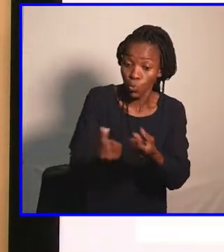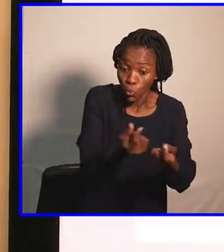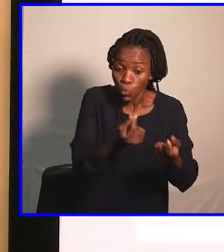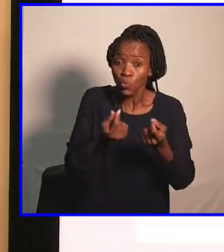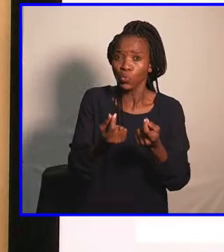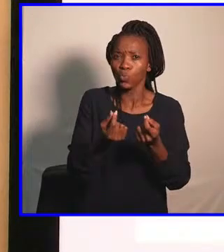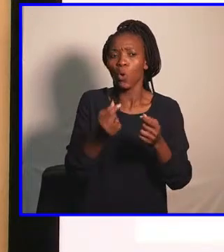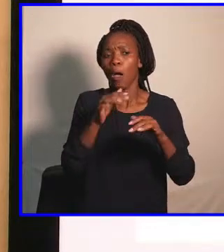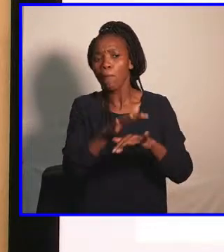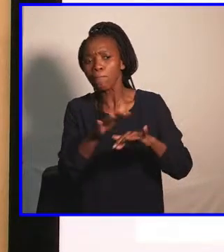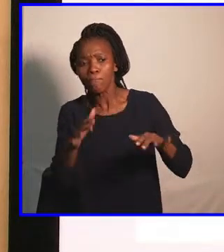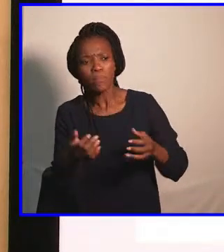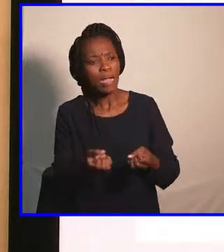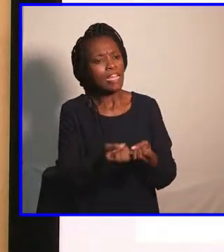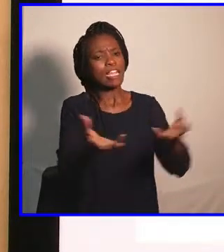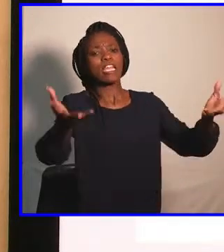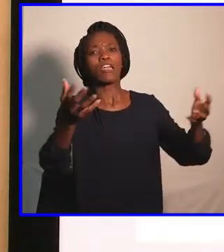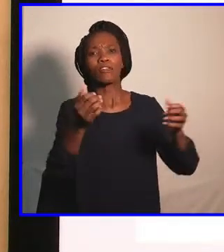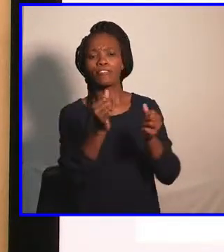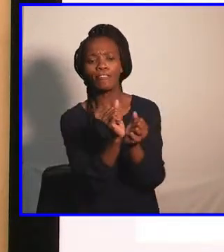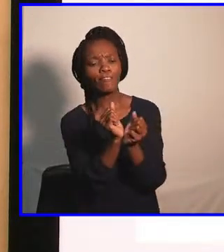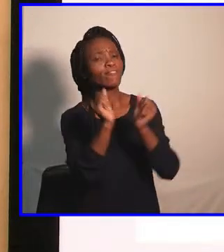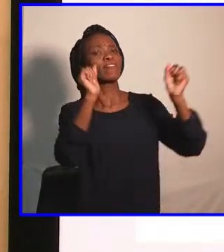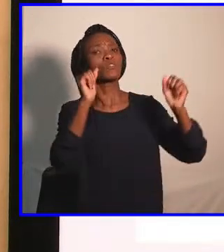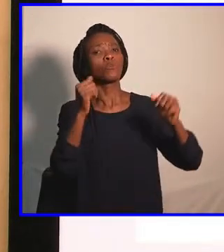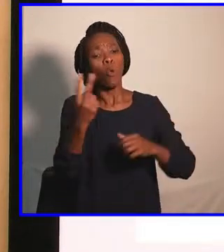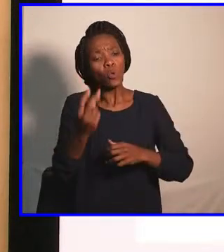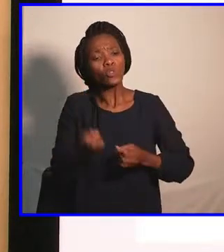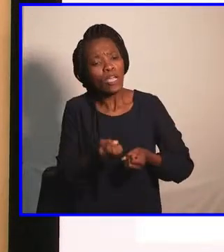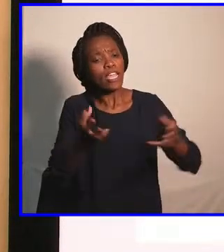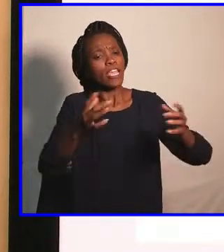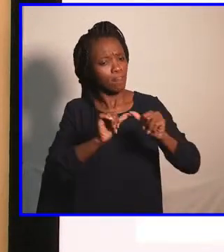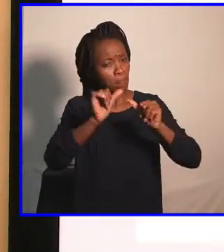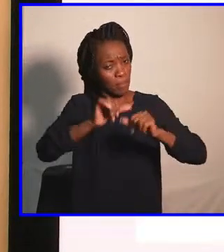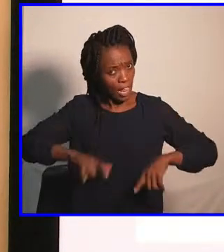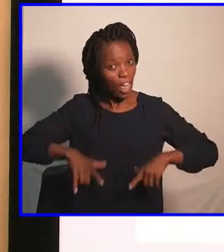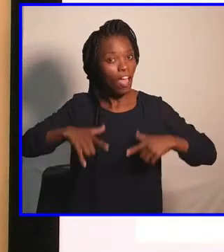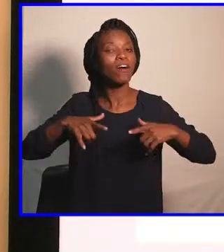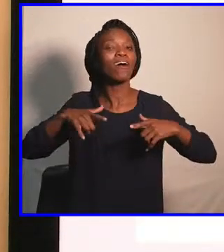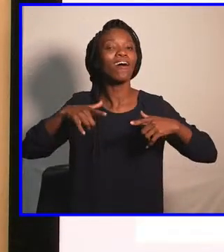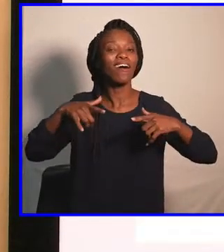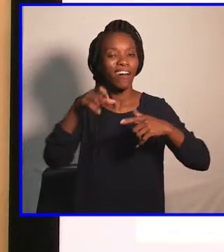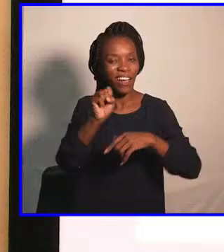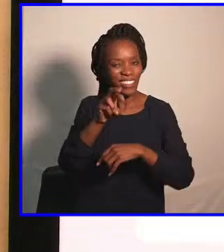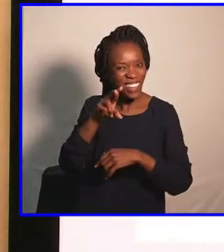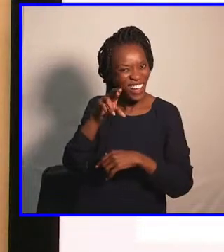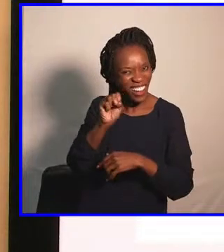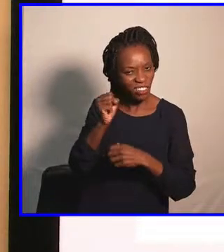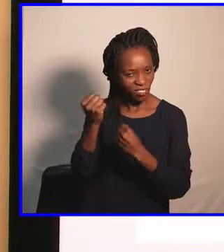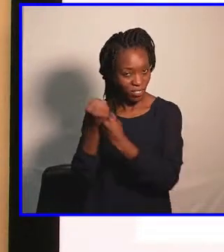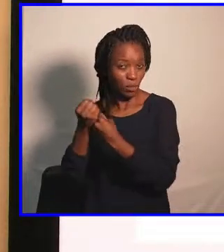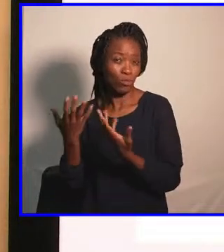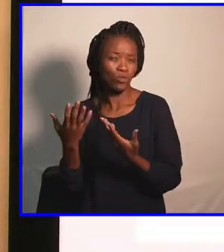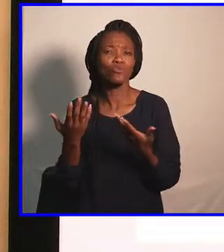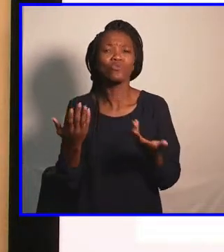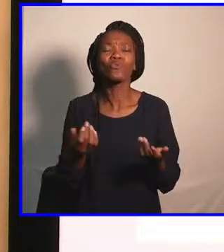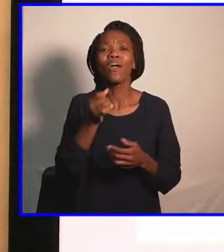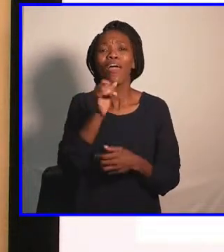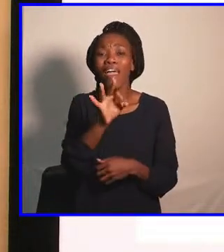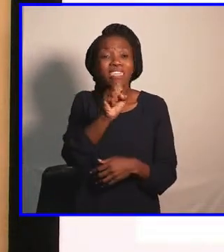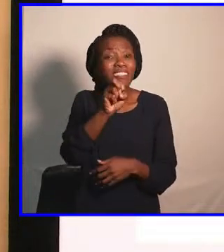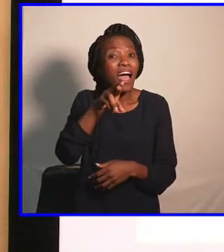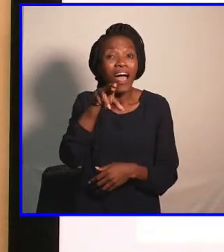our people with freedom and to create a better life for all. That could never have been done